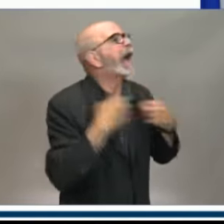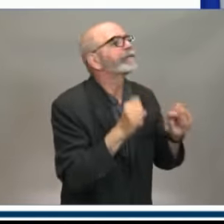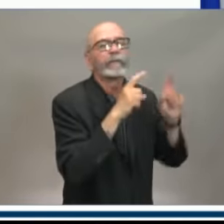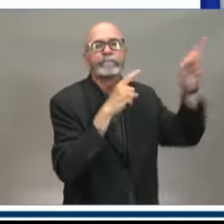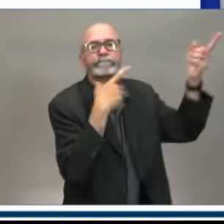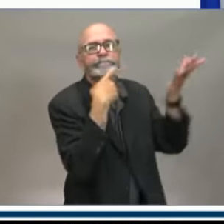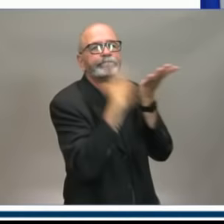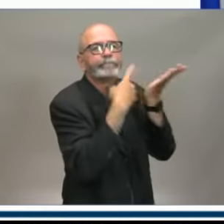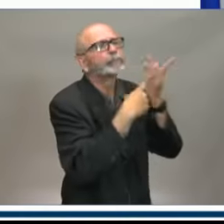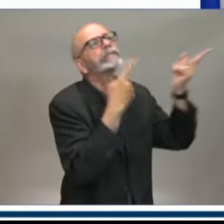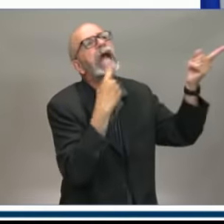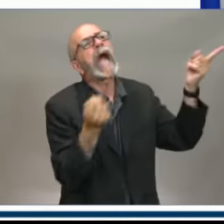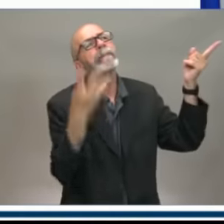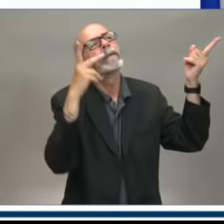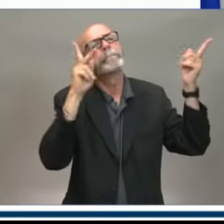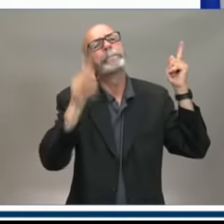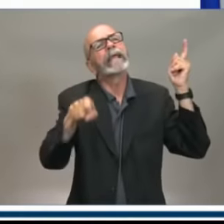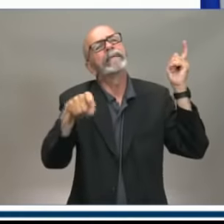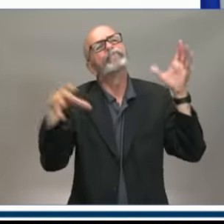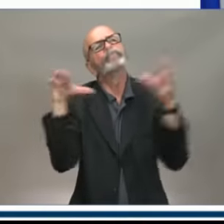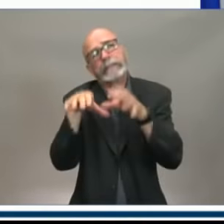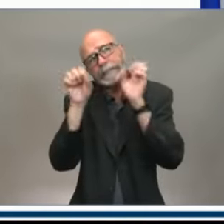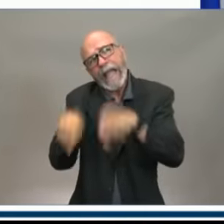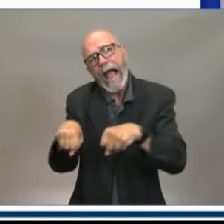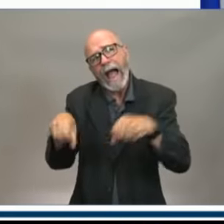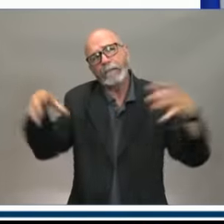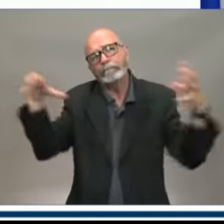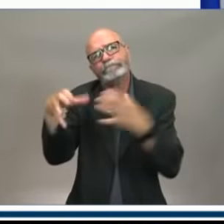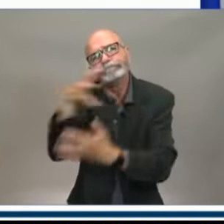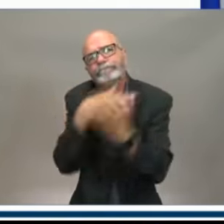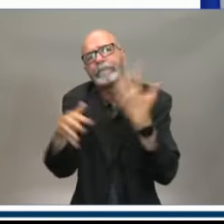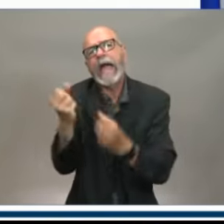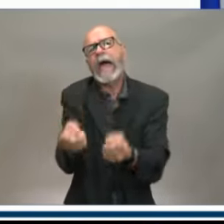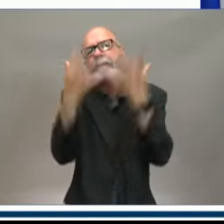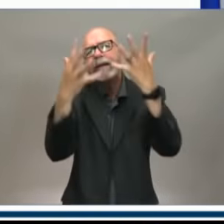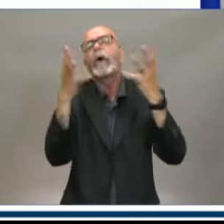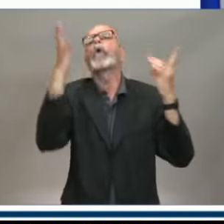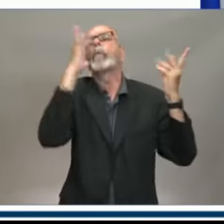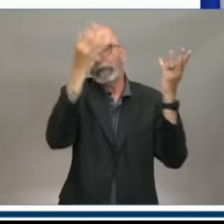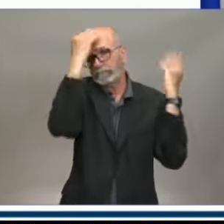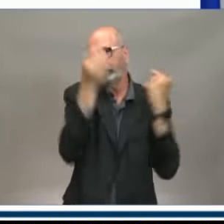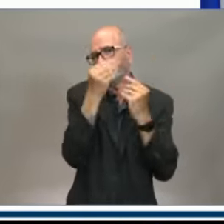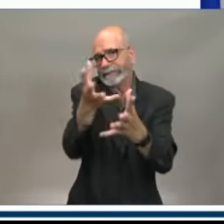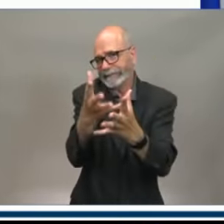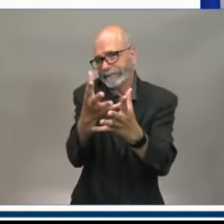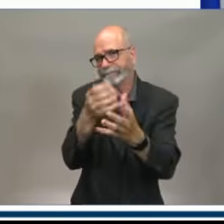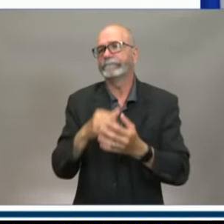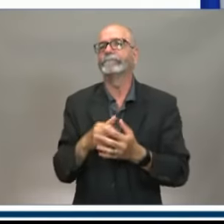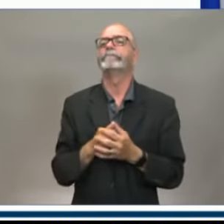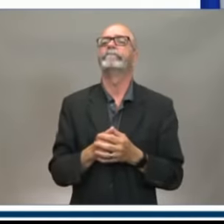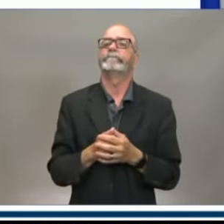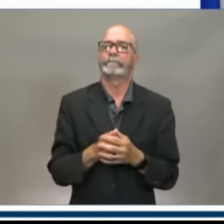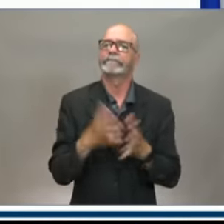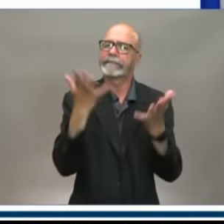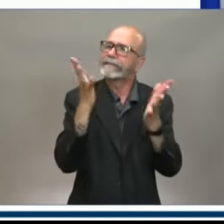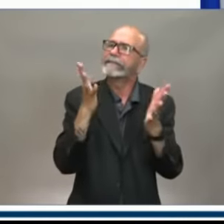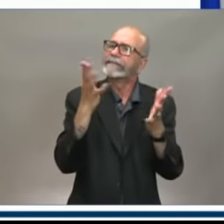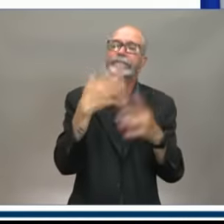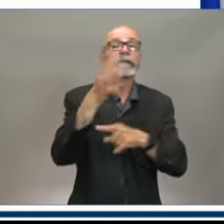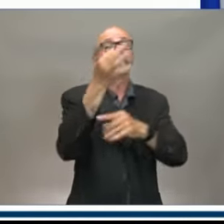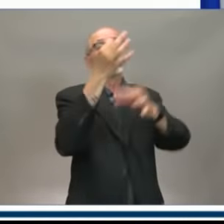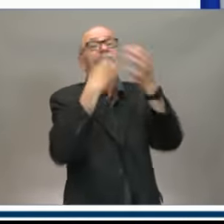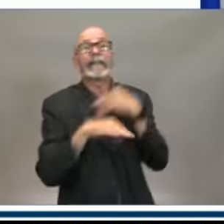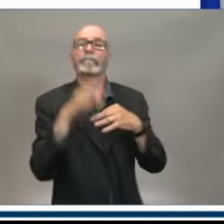will. And I think that's an important clarification on a social gathering as opposed to a large facility where people are